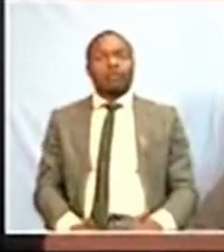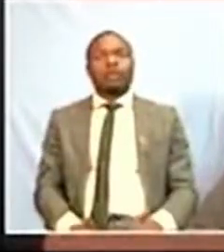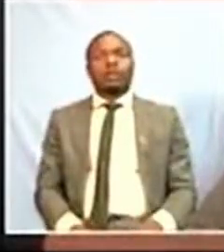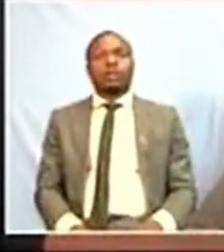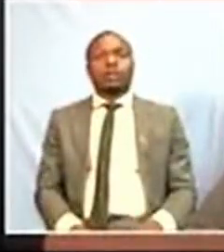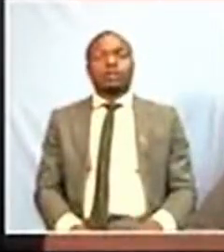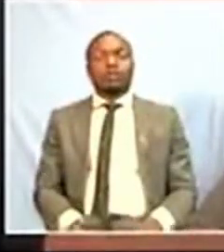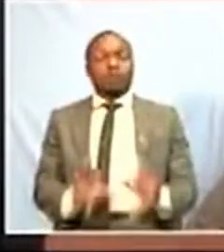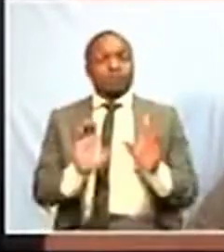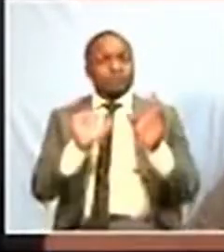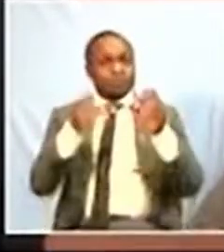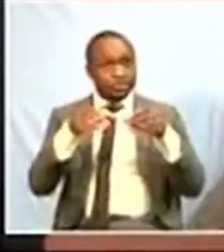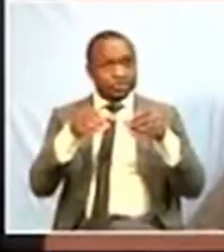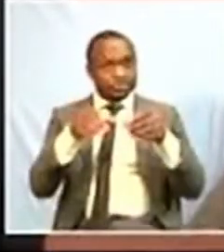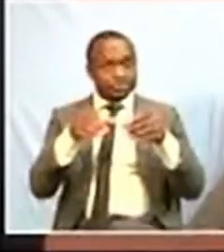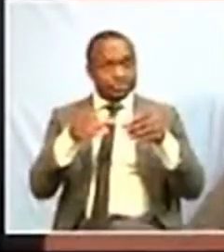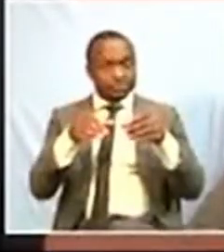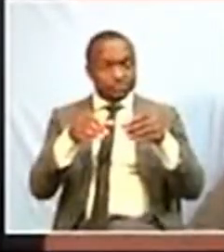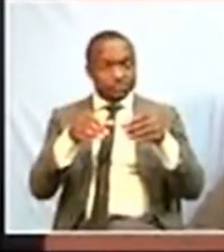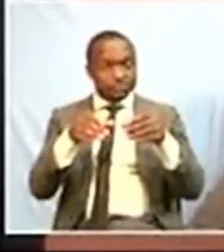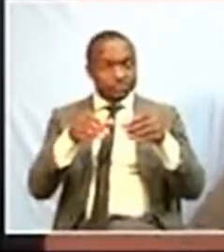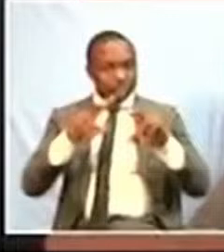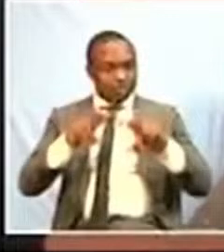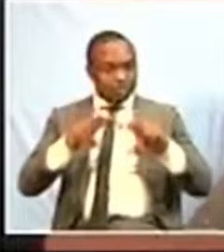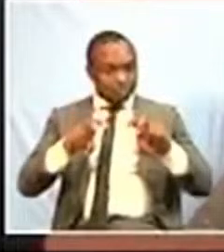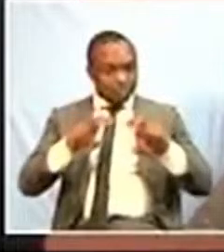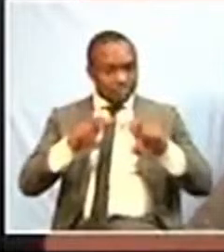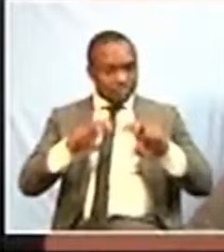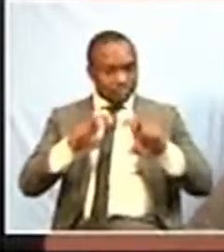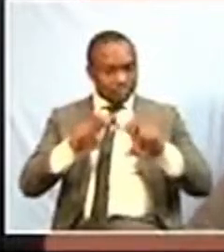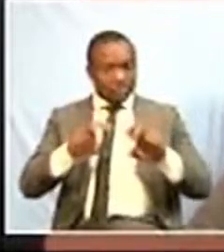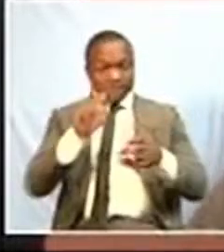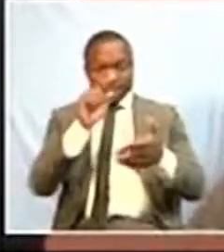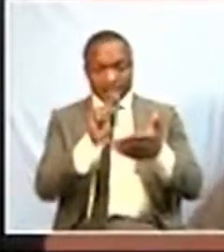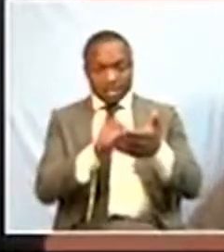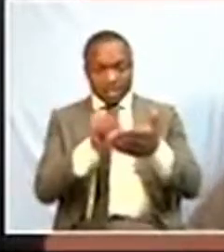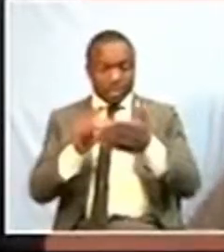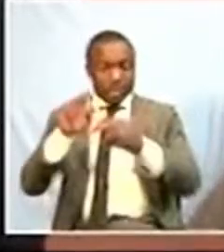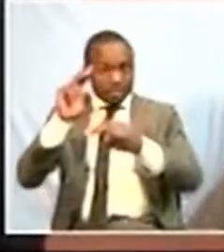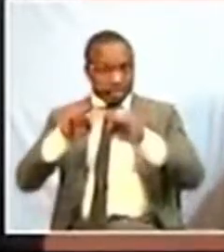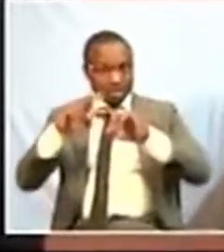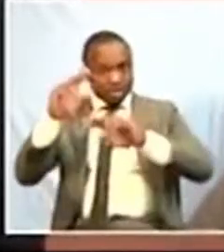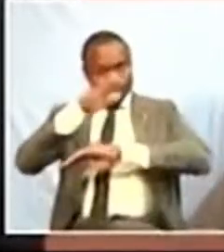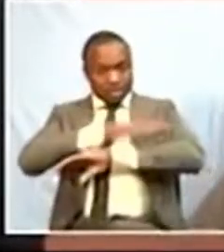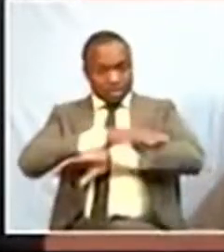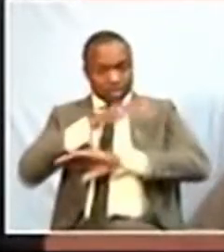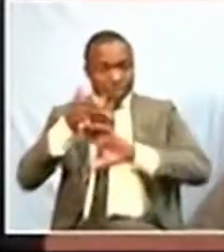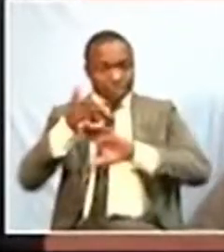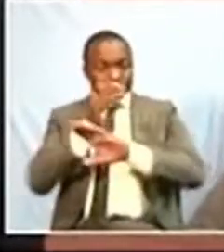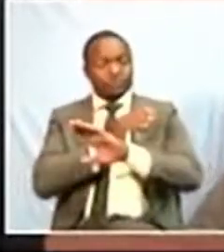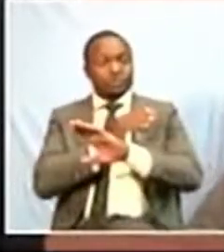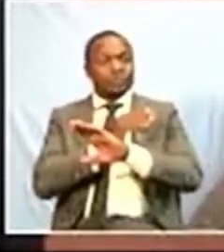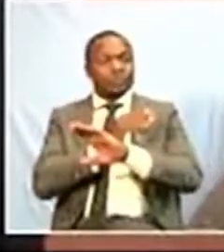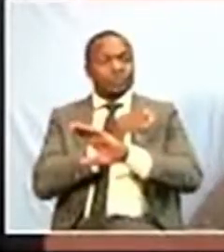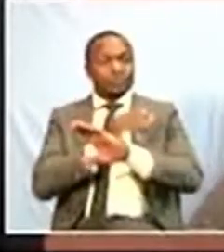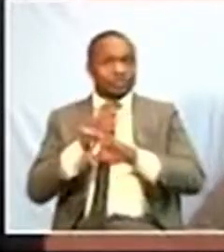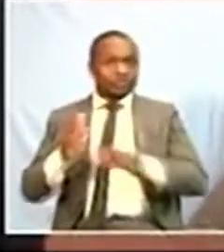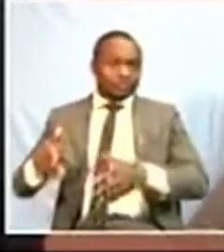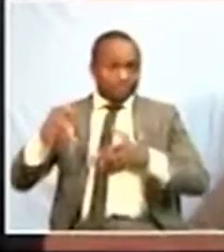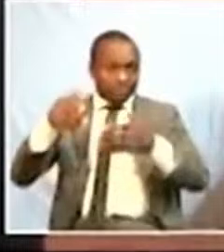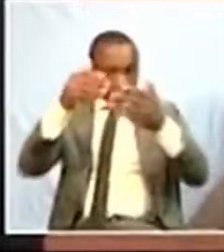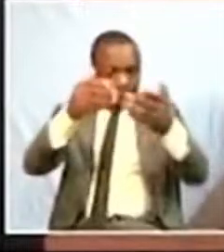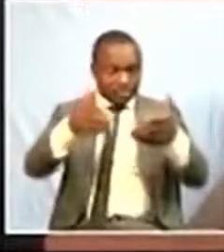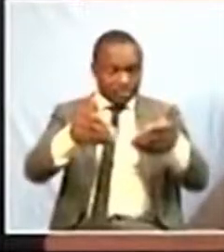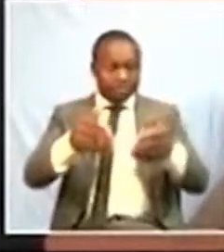Chair, the council checks these desks before they are